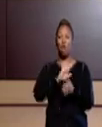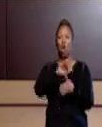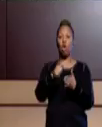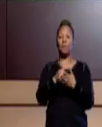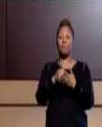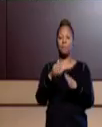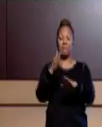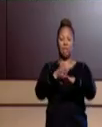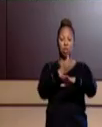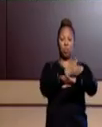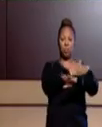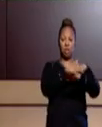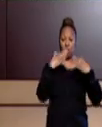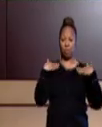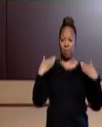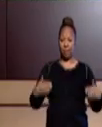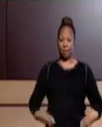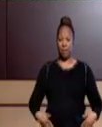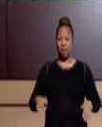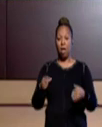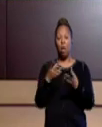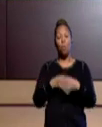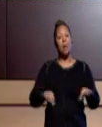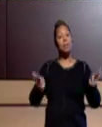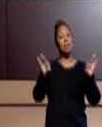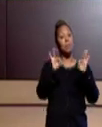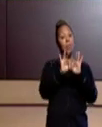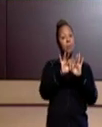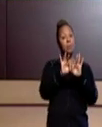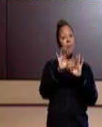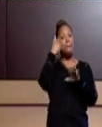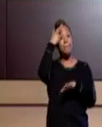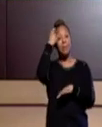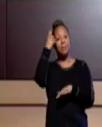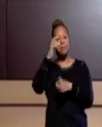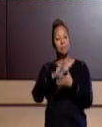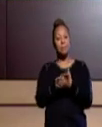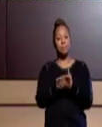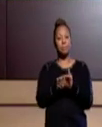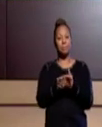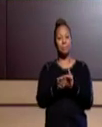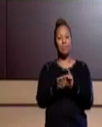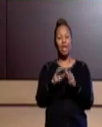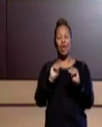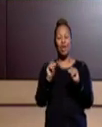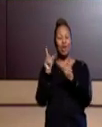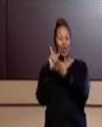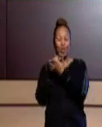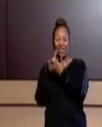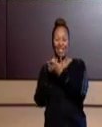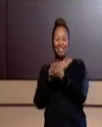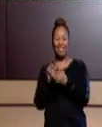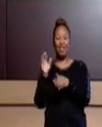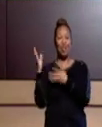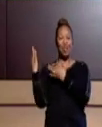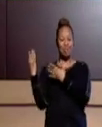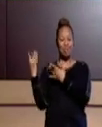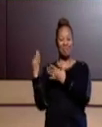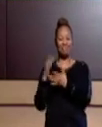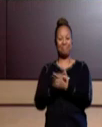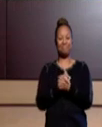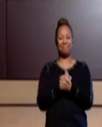your immune system, okay? And why that's important is because the immune system. No Harold's chicken. No Harold's right now. Okay. We got to hold off on Harold right